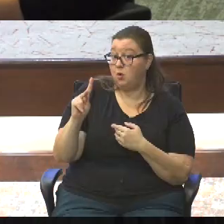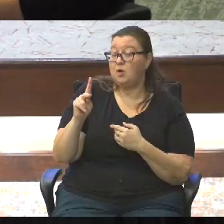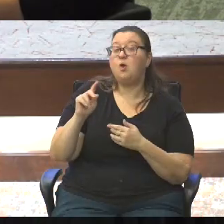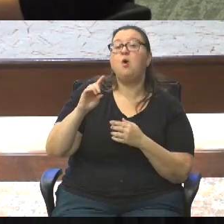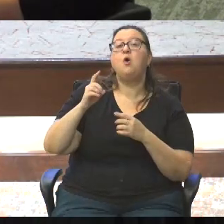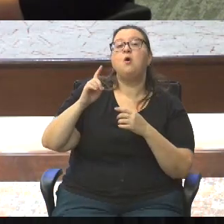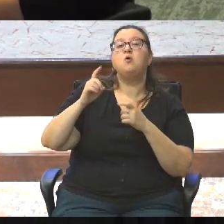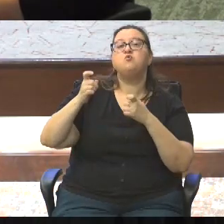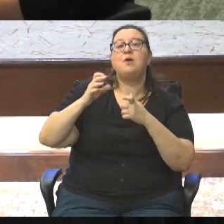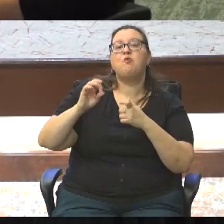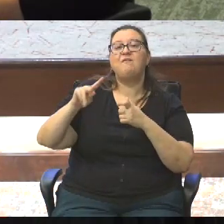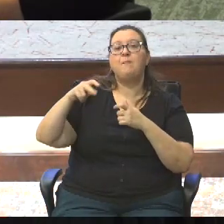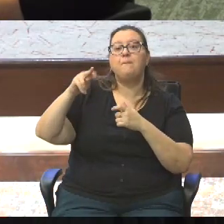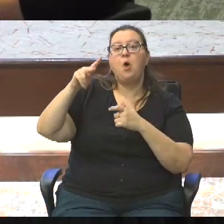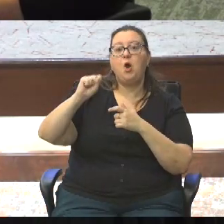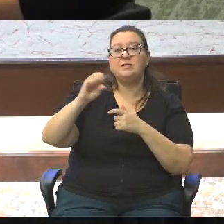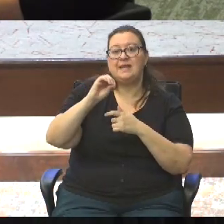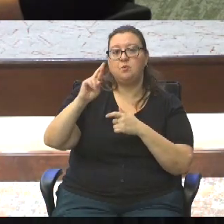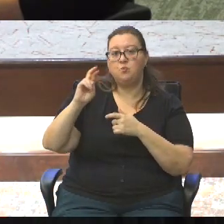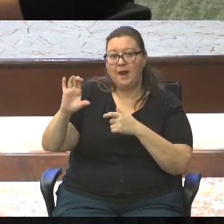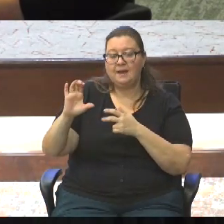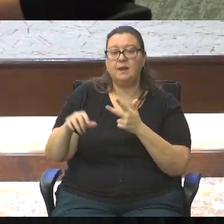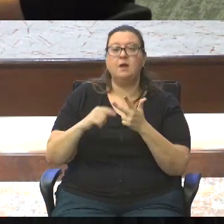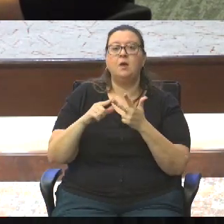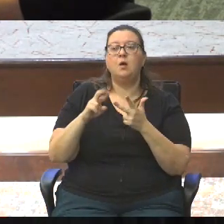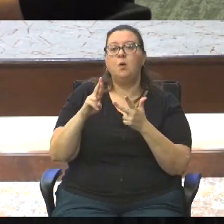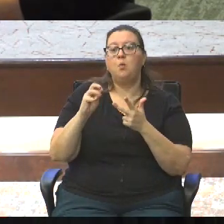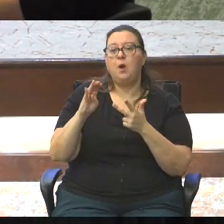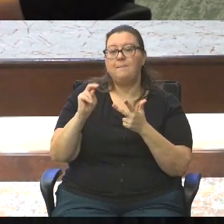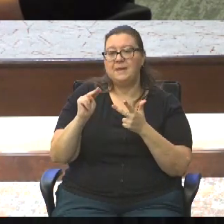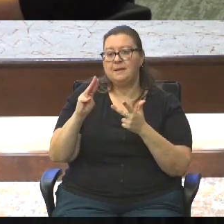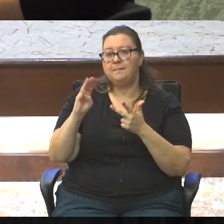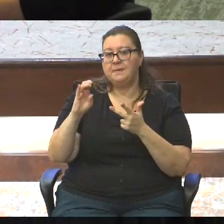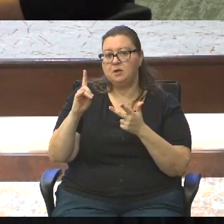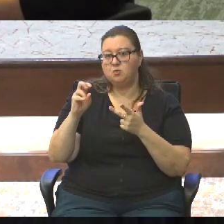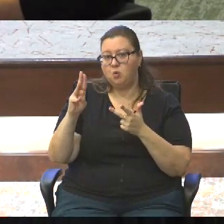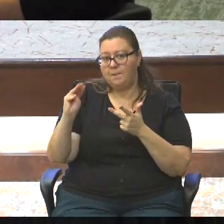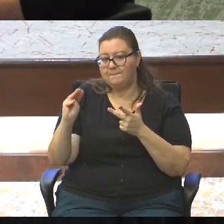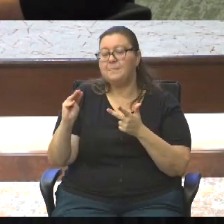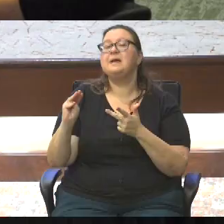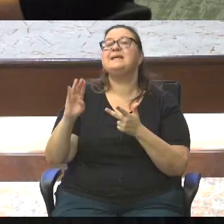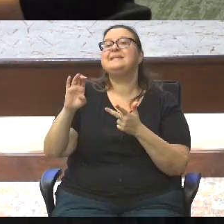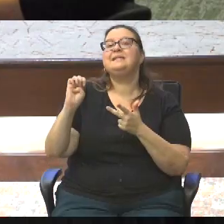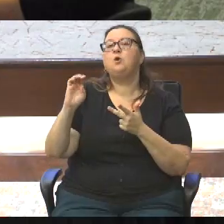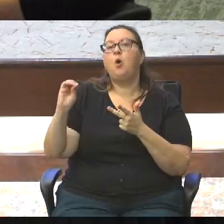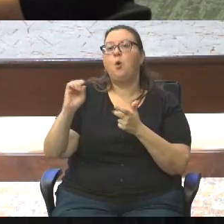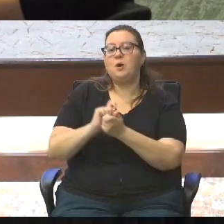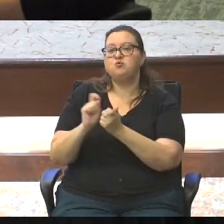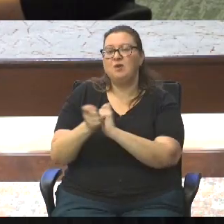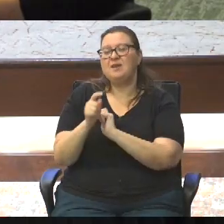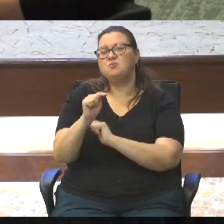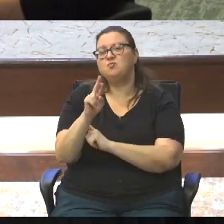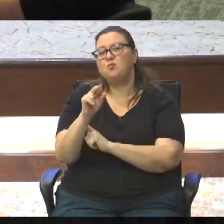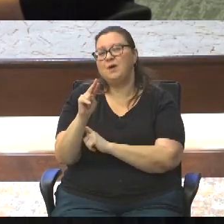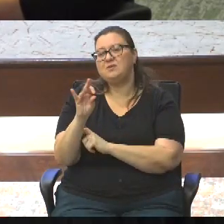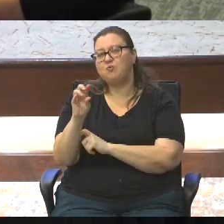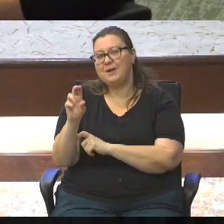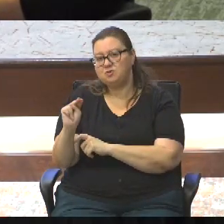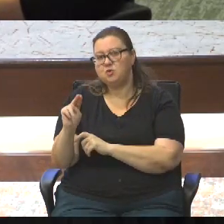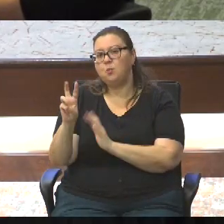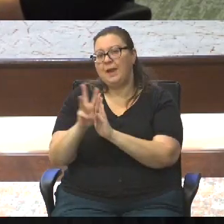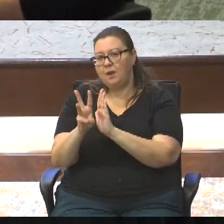and Recreation, along with Dr. Robin McDermott, CEO of Transformation Waco, and Joshua Wusher,